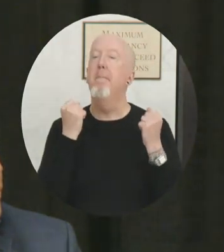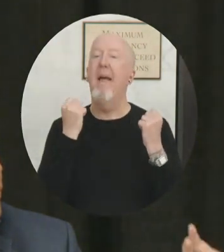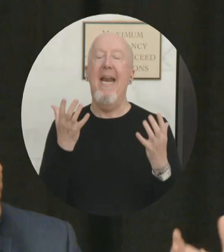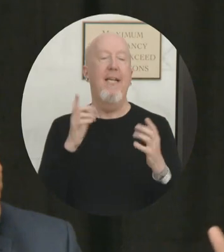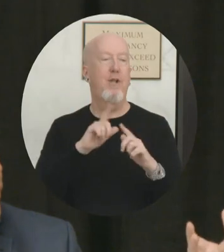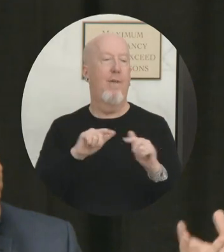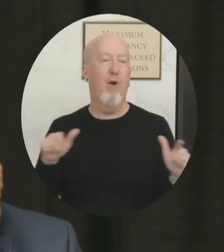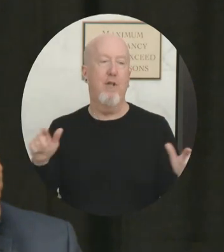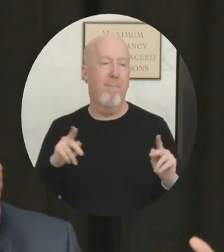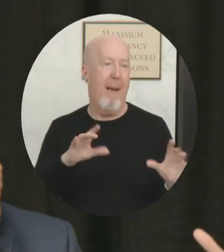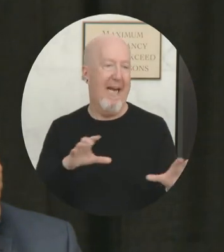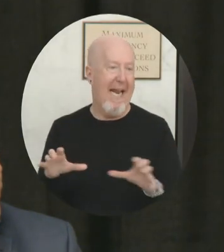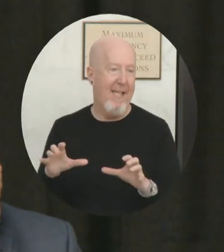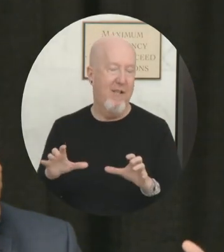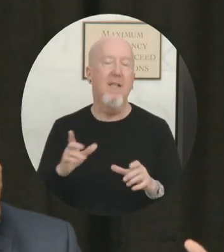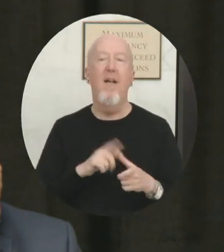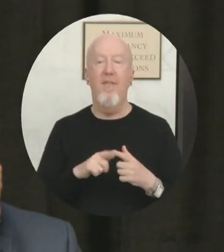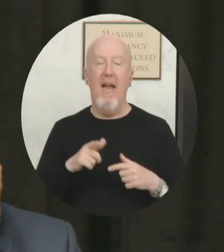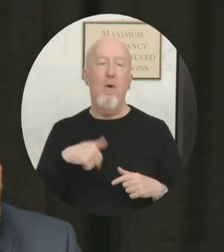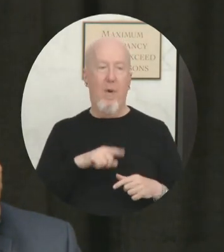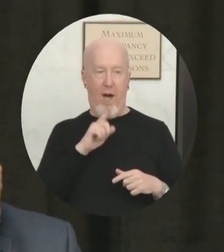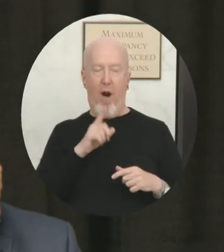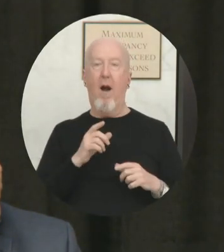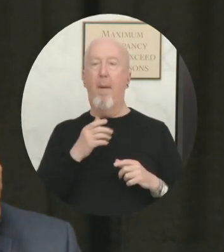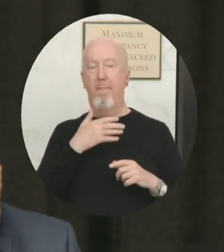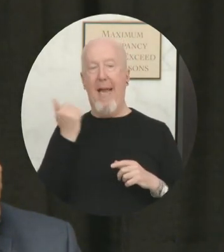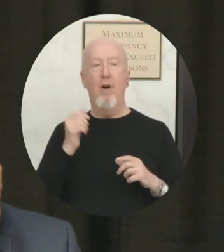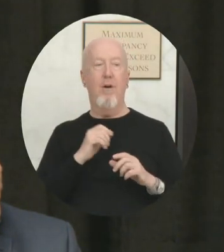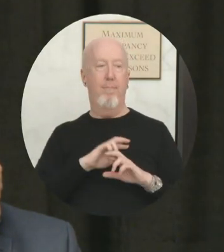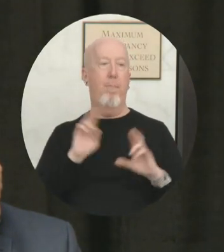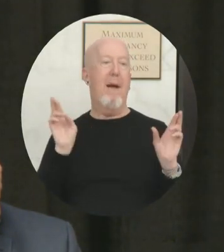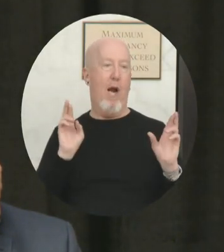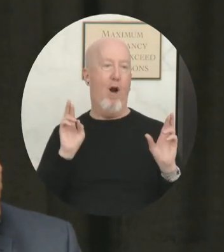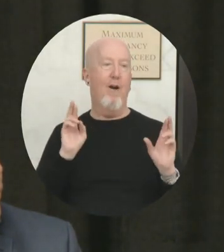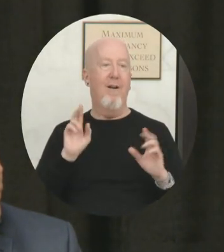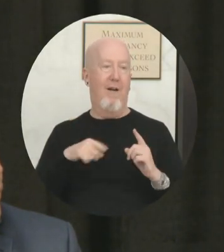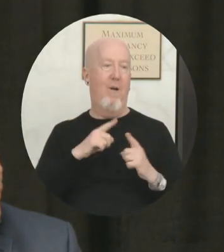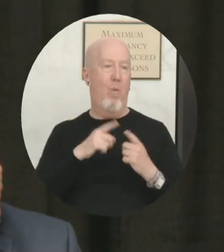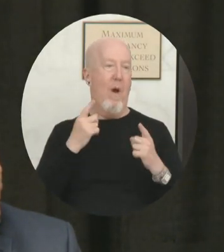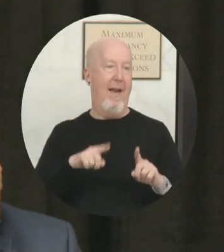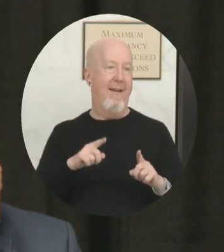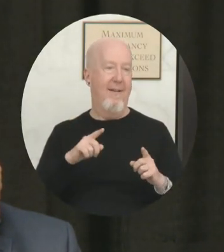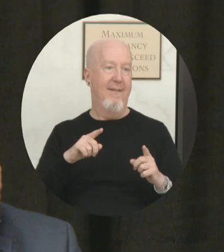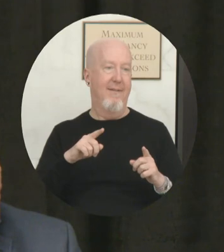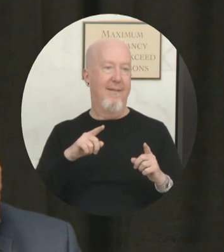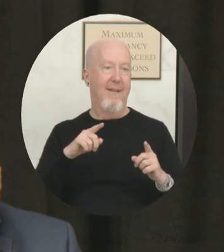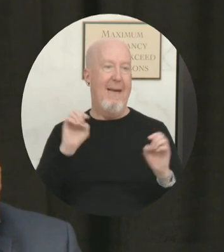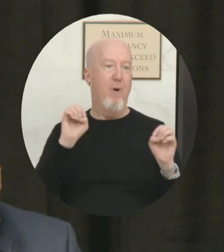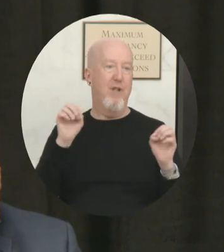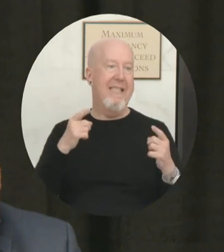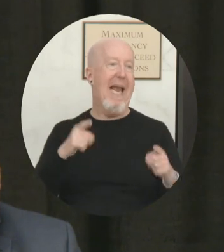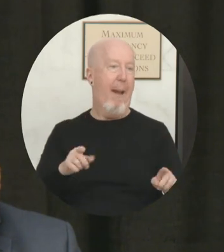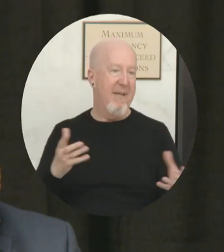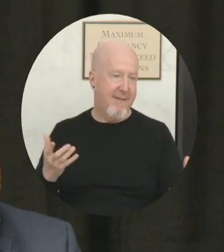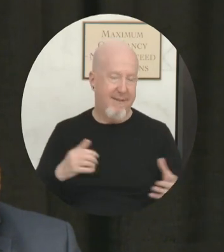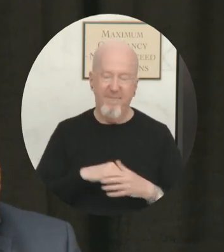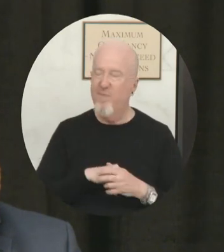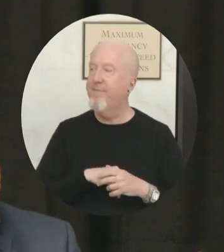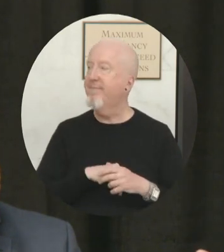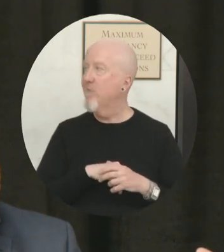possible, the better prepared we are for when an emergency decides to happen near us.